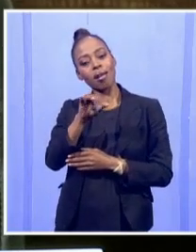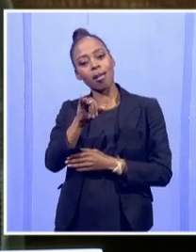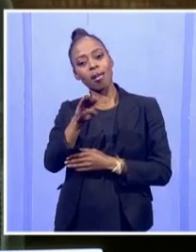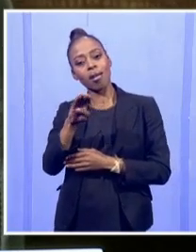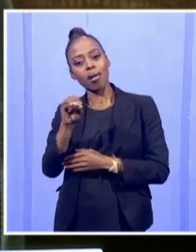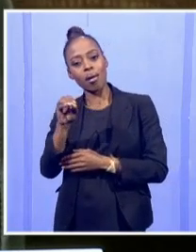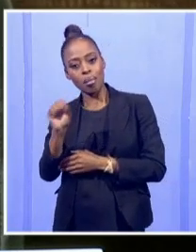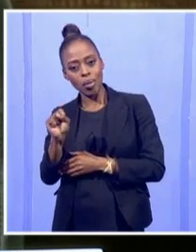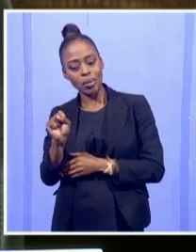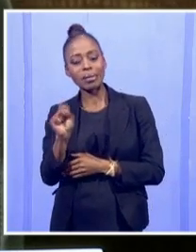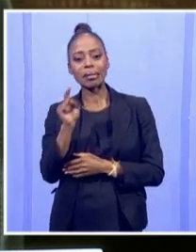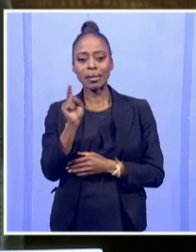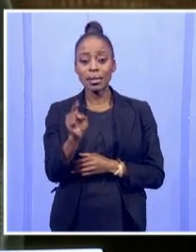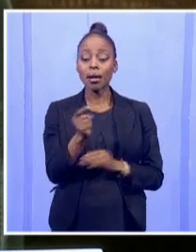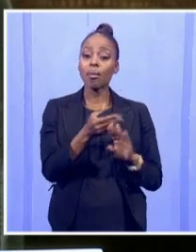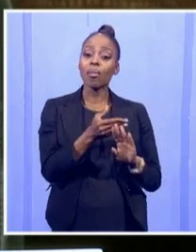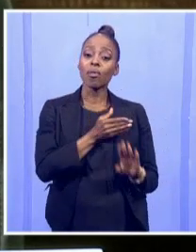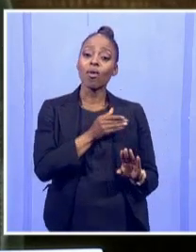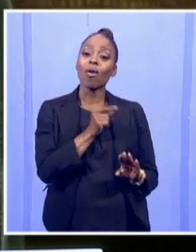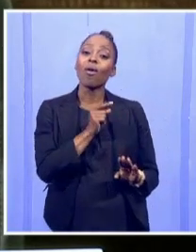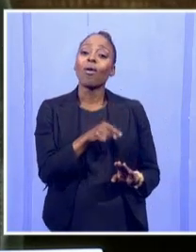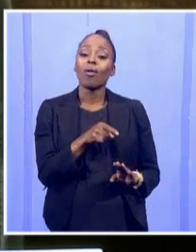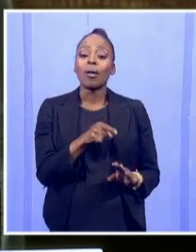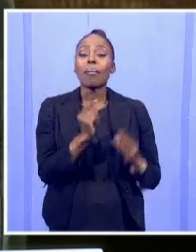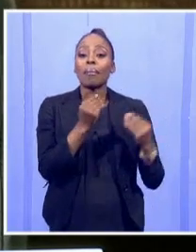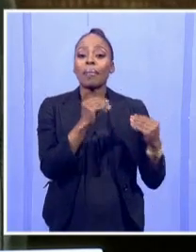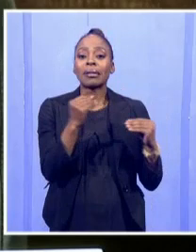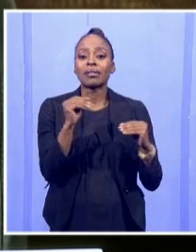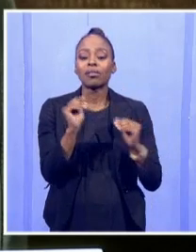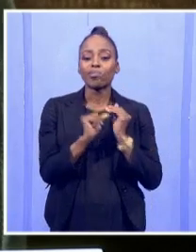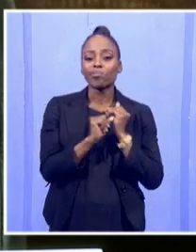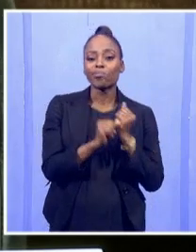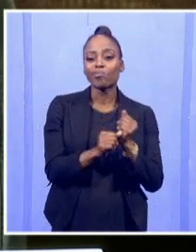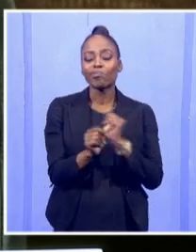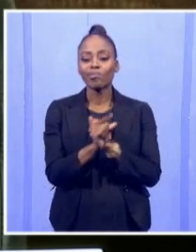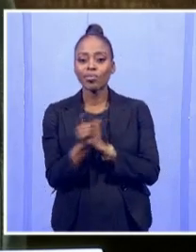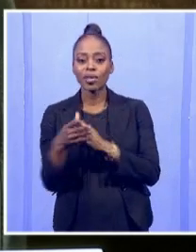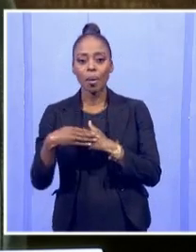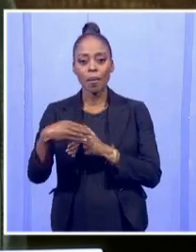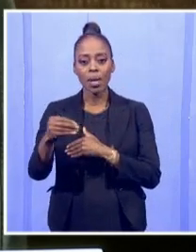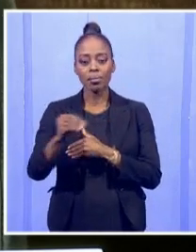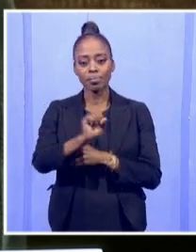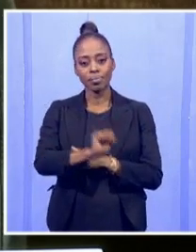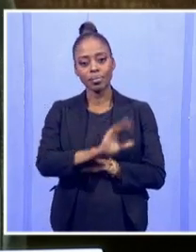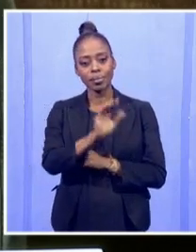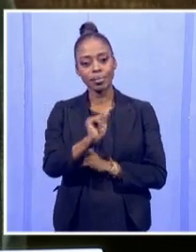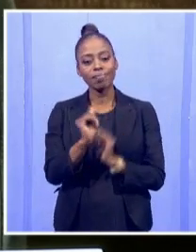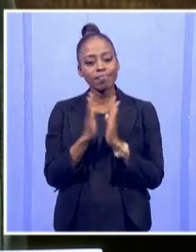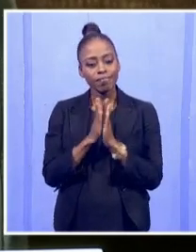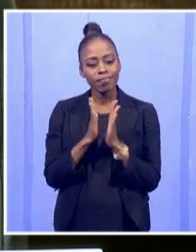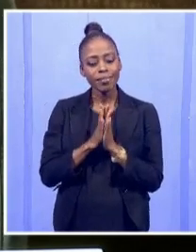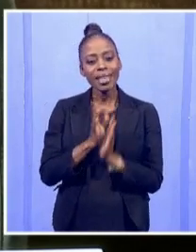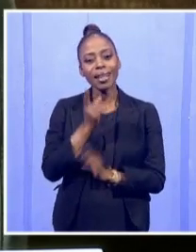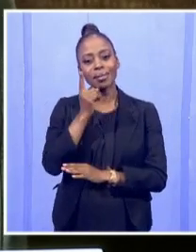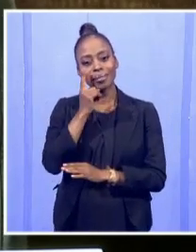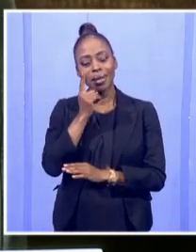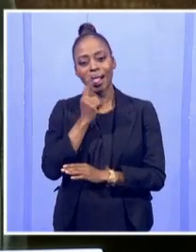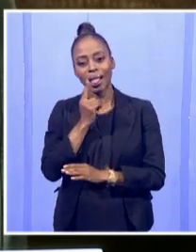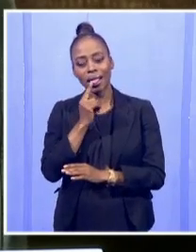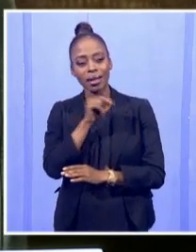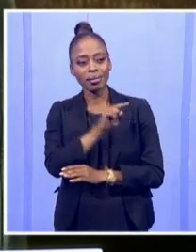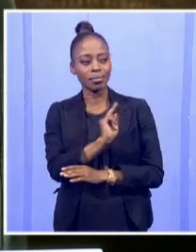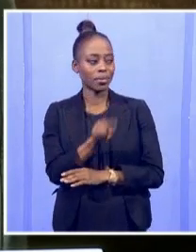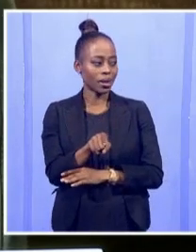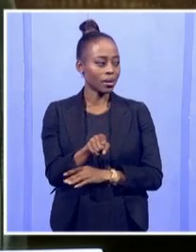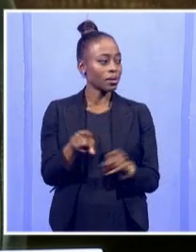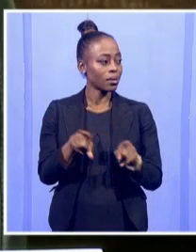Rooibos tea. And before the business delegation leaves South Africa, you have to taste this product. I hope we